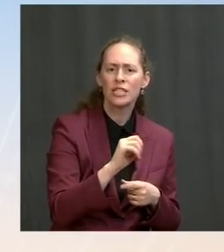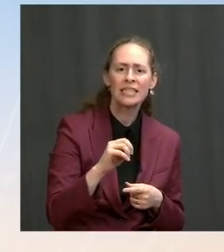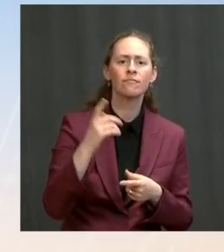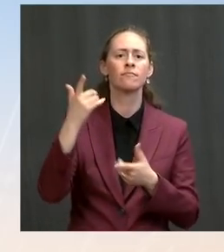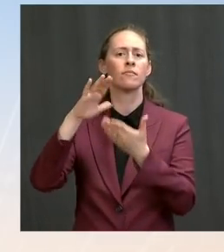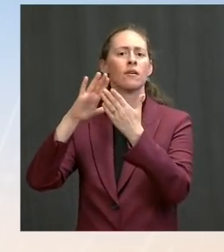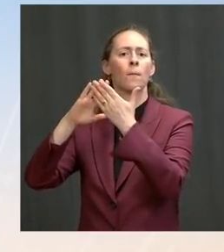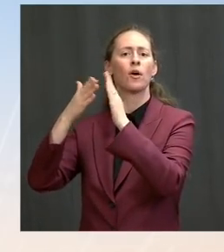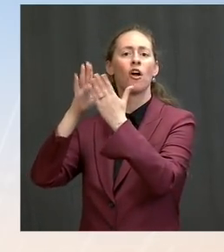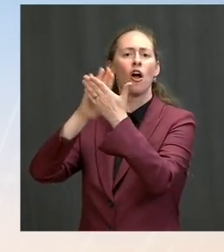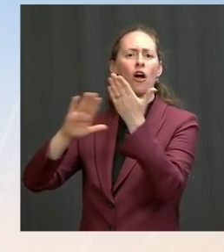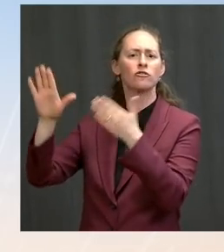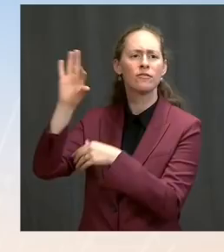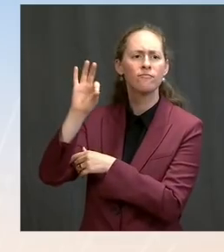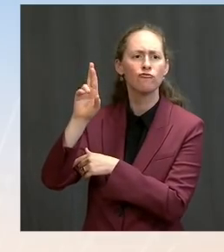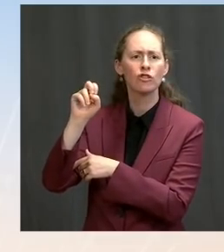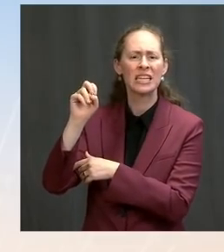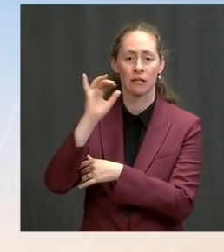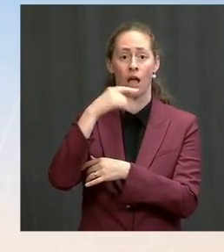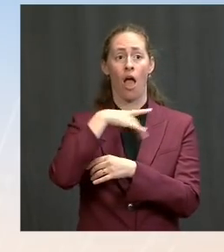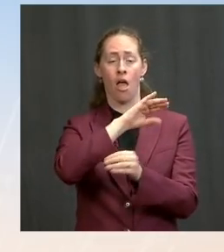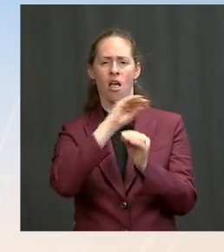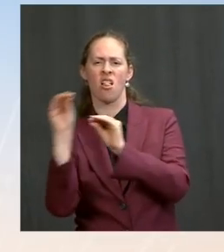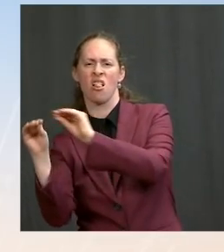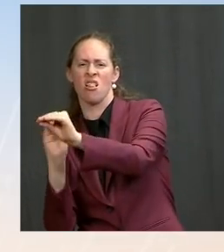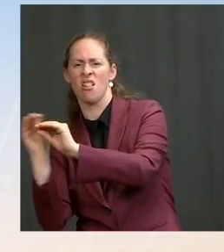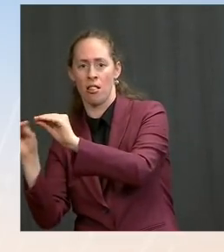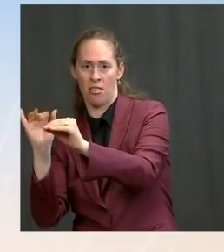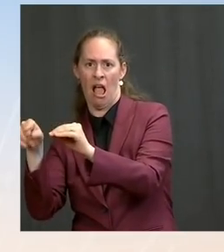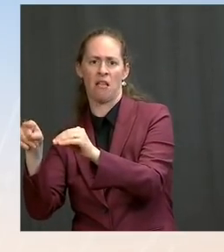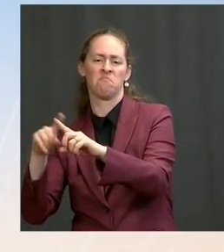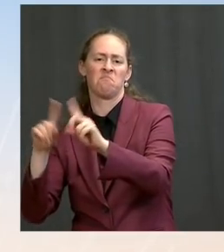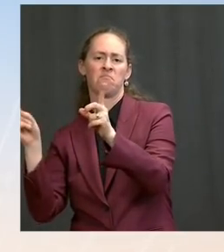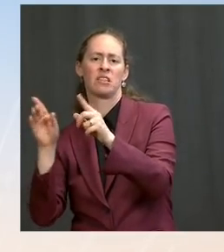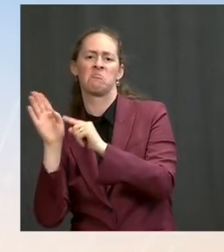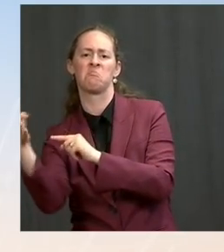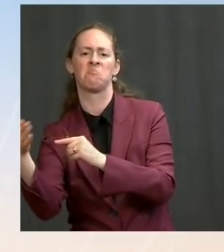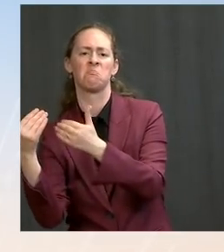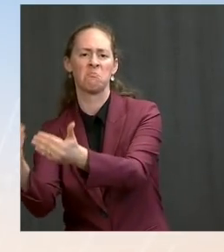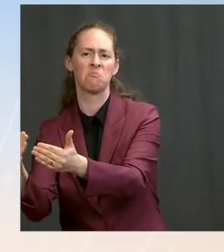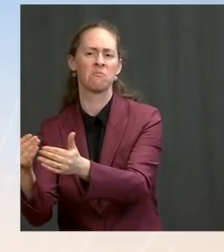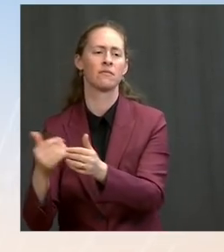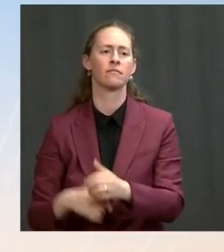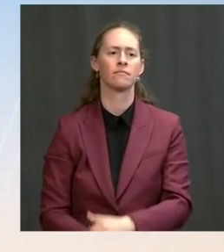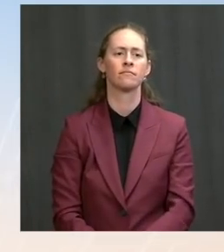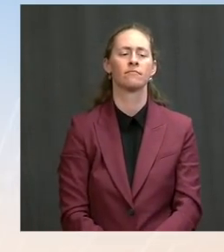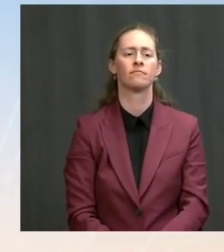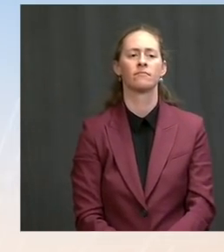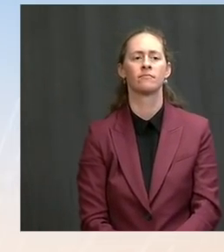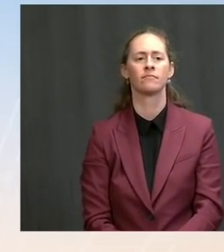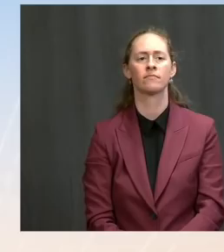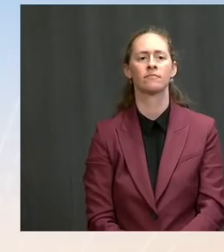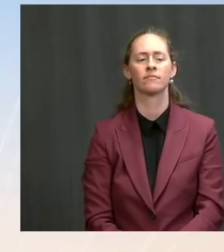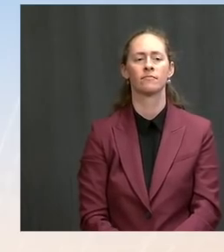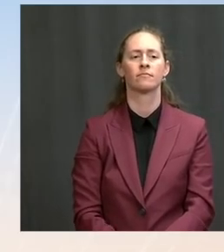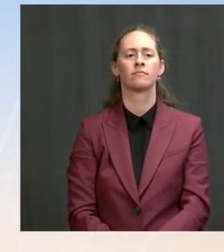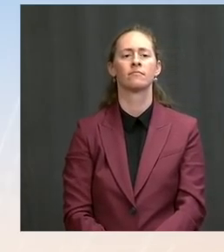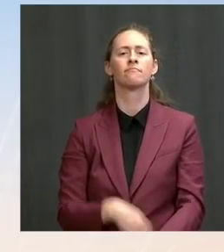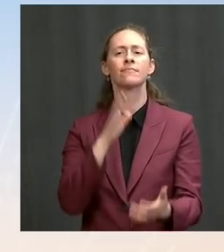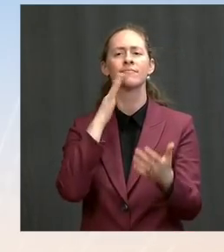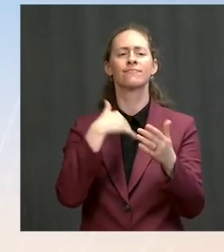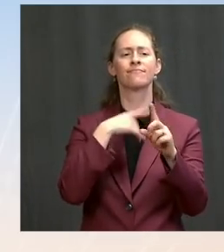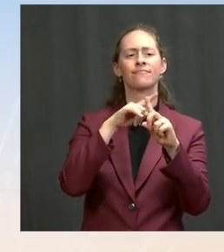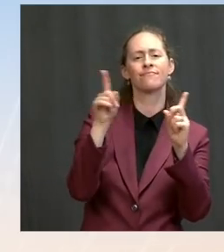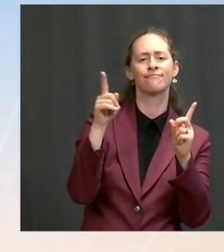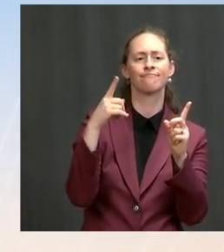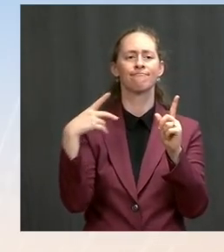what the president will aggressively and ambitiously advocate for. Now, we know that there's going to be views from a range